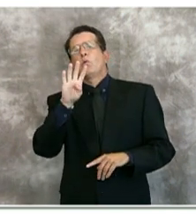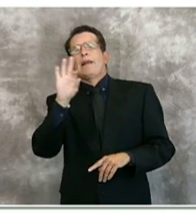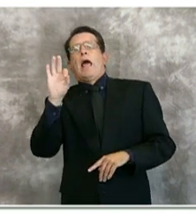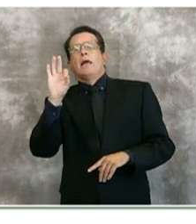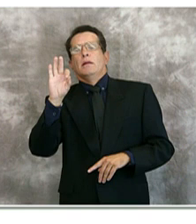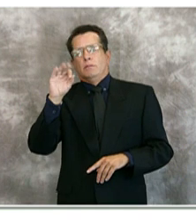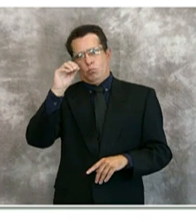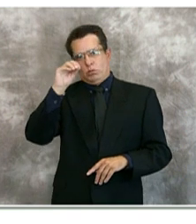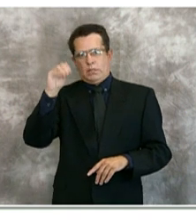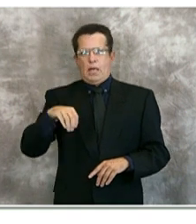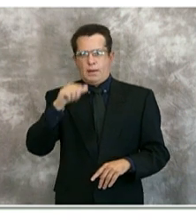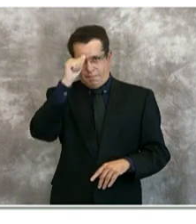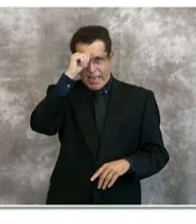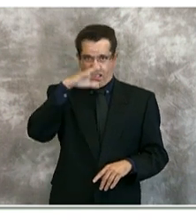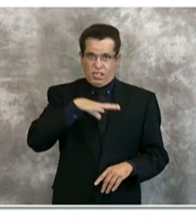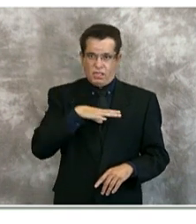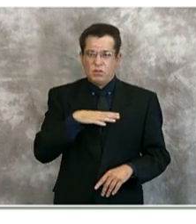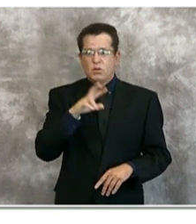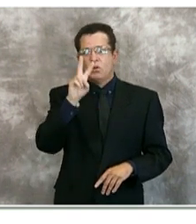being male.